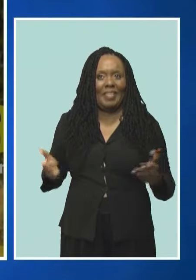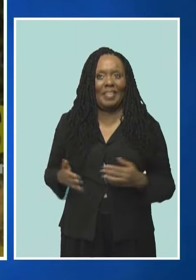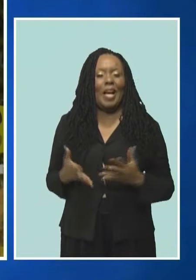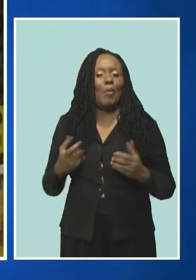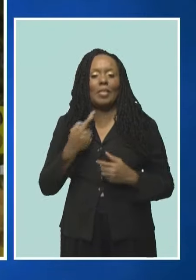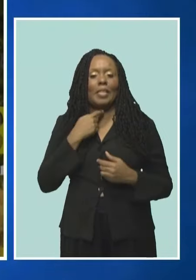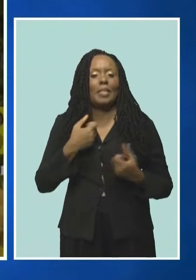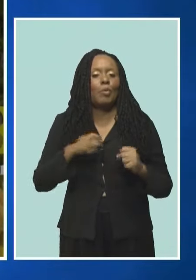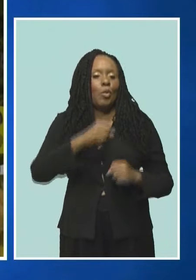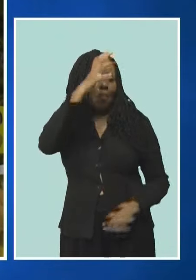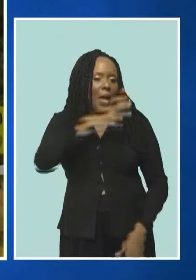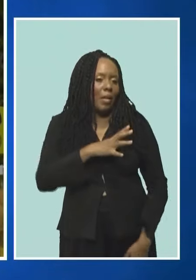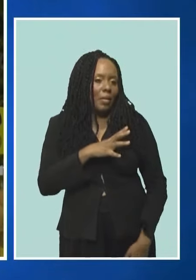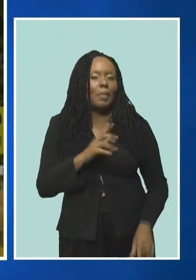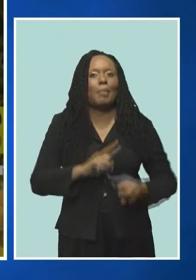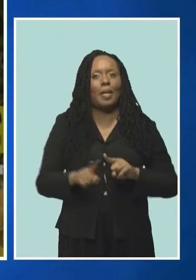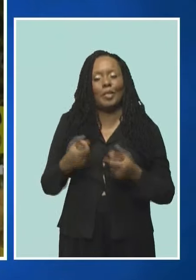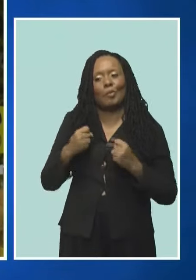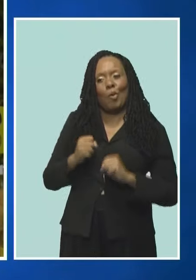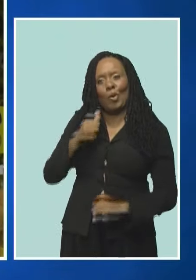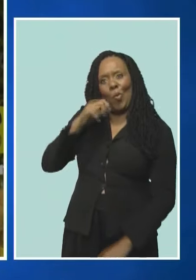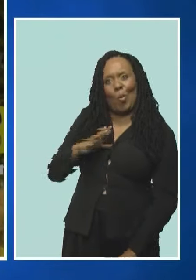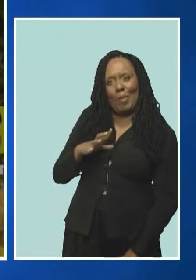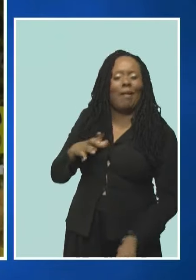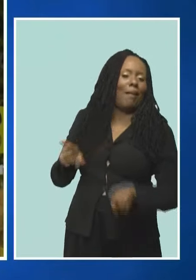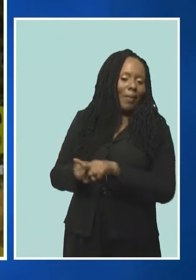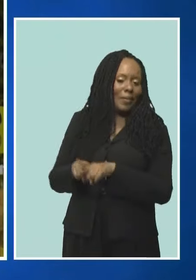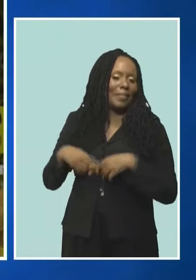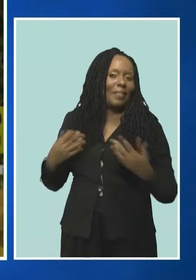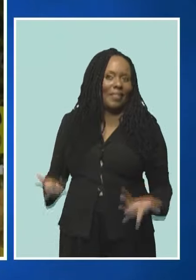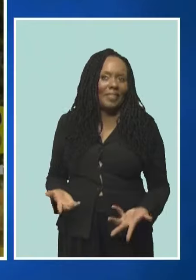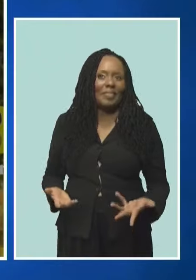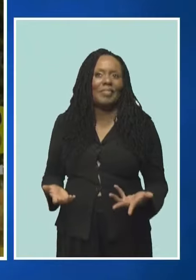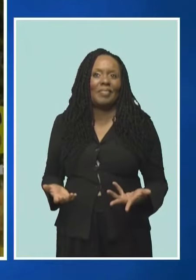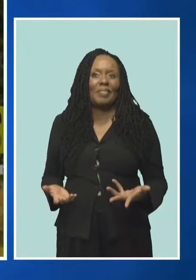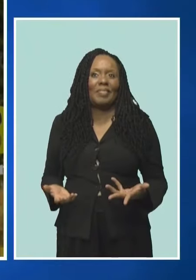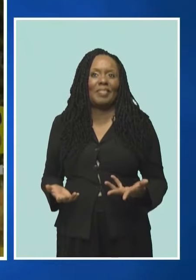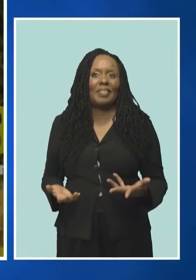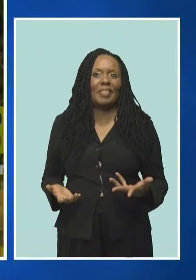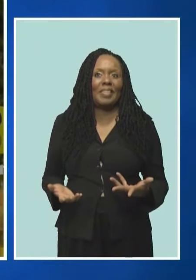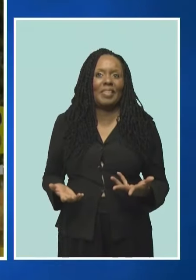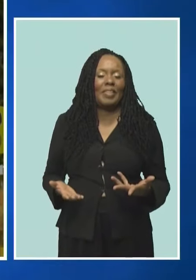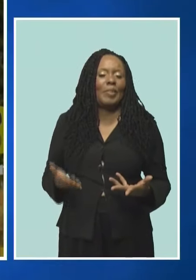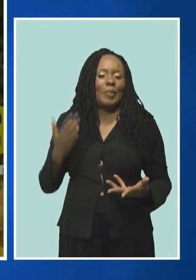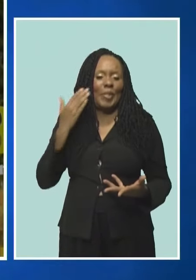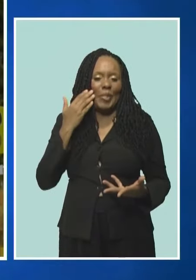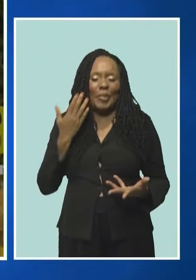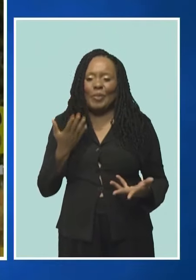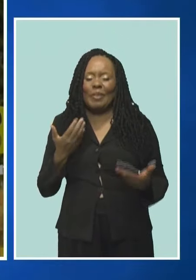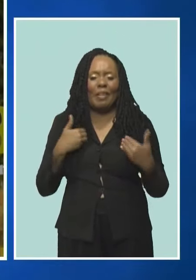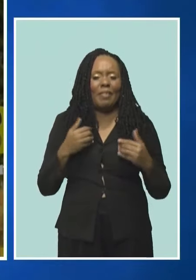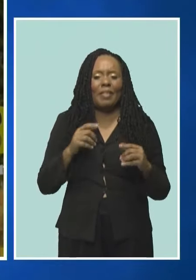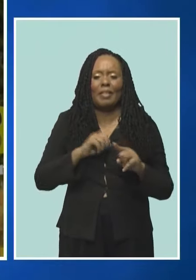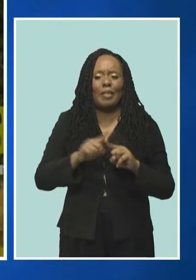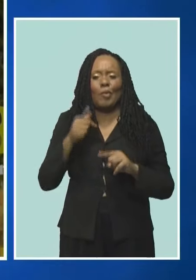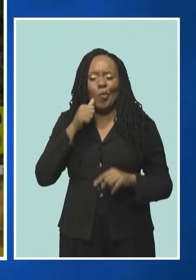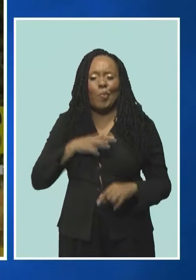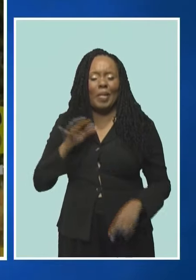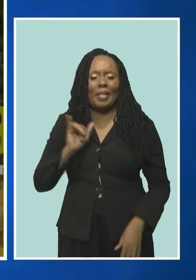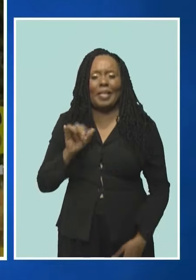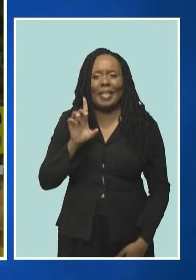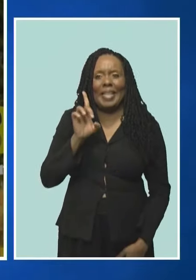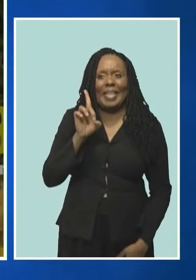but there are also some outstanding females. We would have produced Deandra Dottin, so I like to jot her in there,